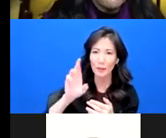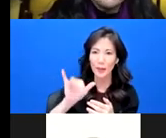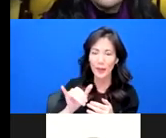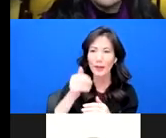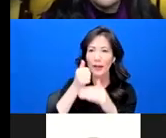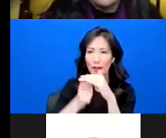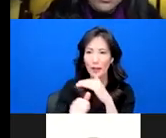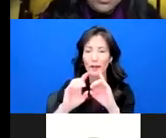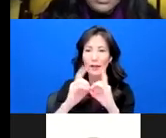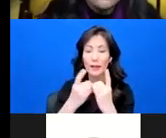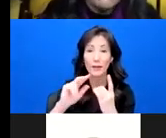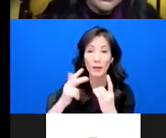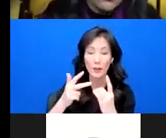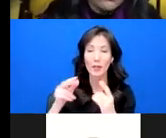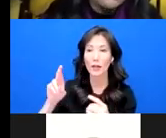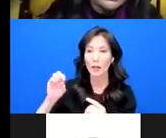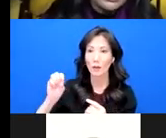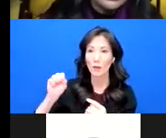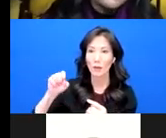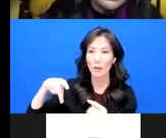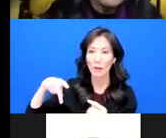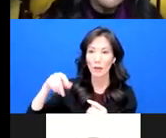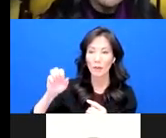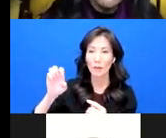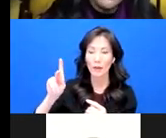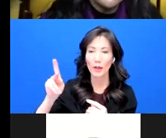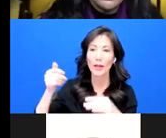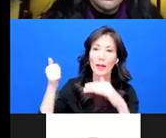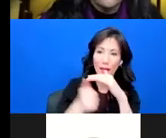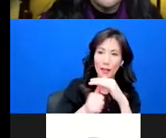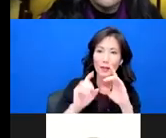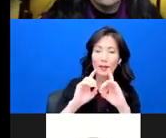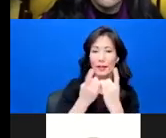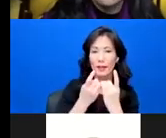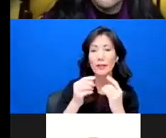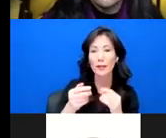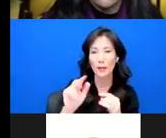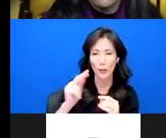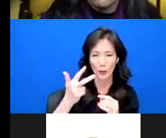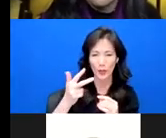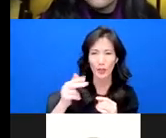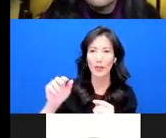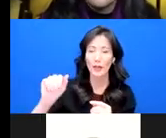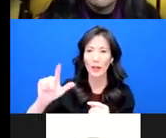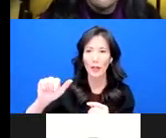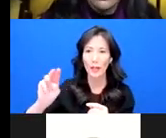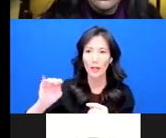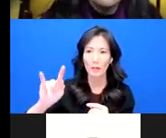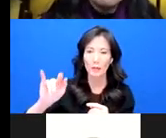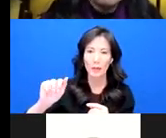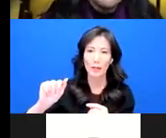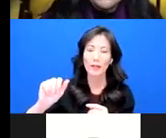Rose Park into District 3 to make that whole. And Alamitos Beach and North Alamitos Beach are whole in District